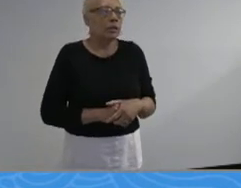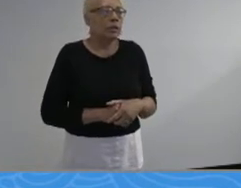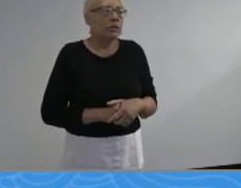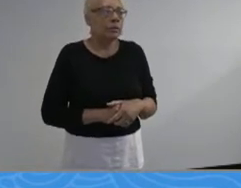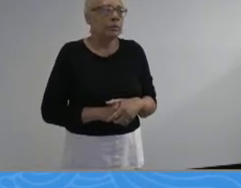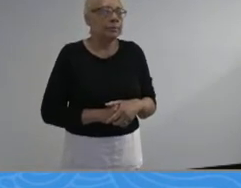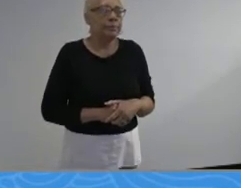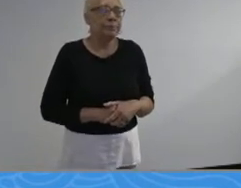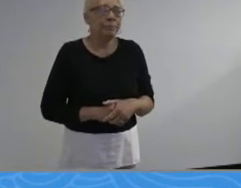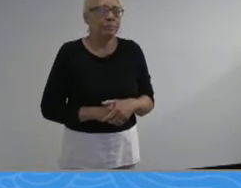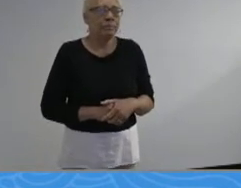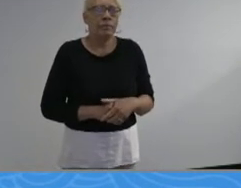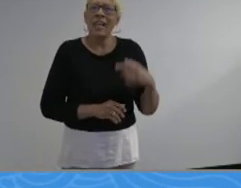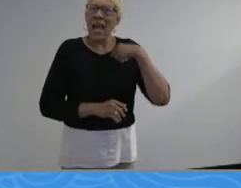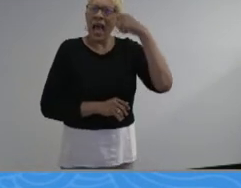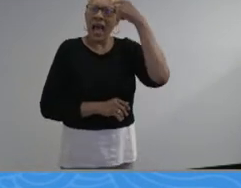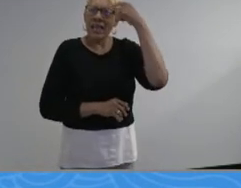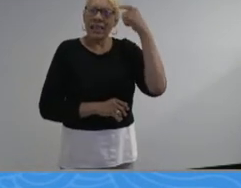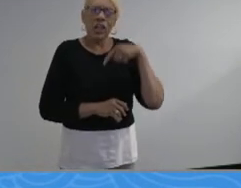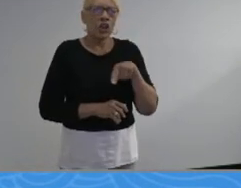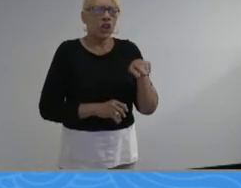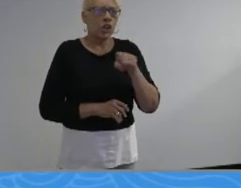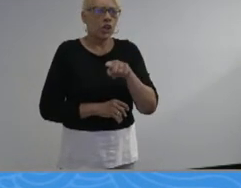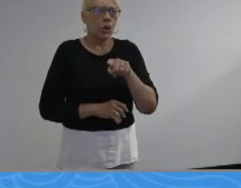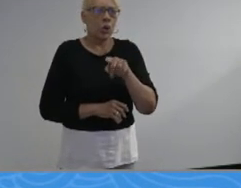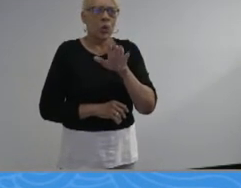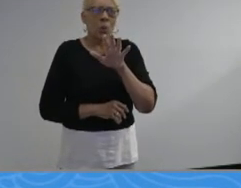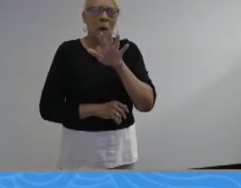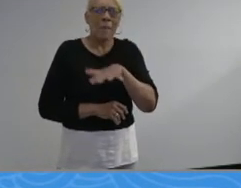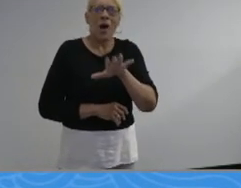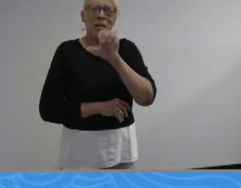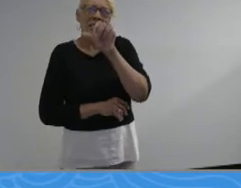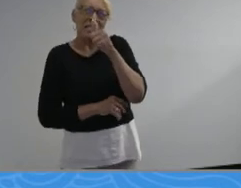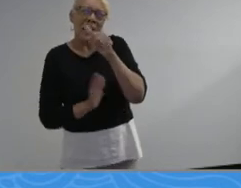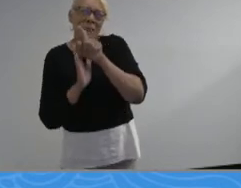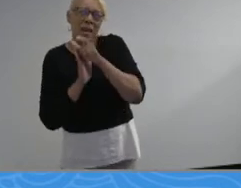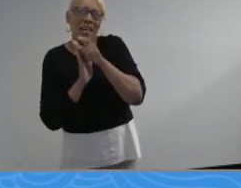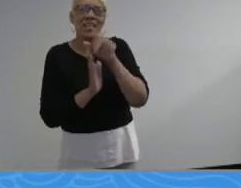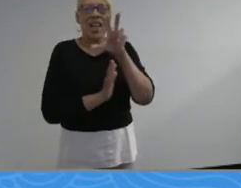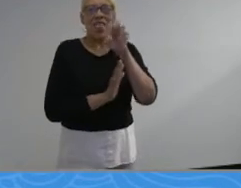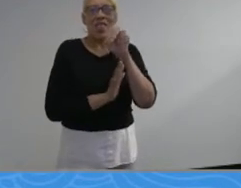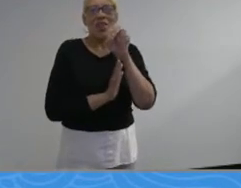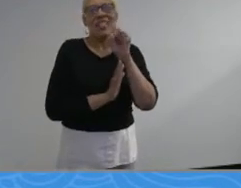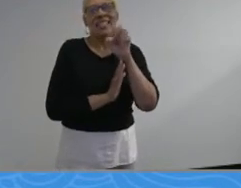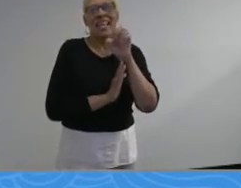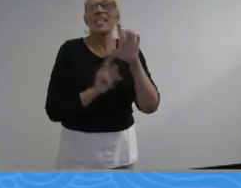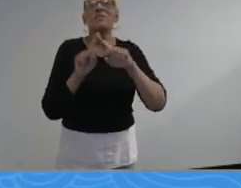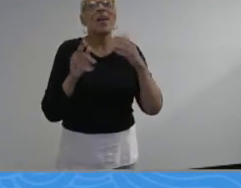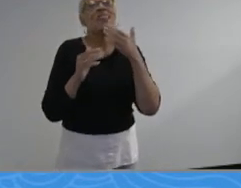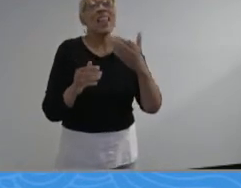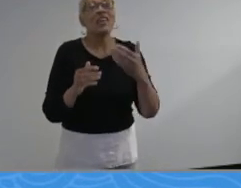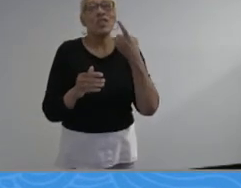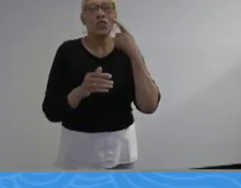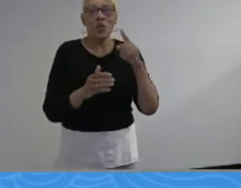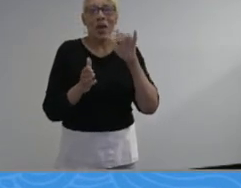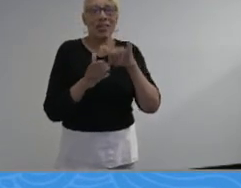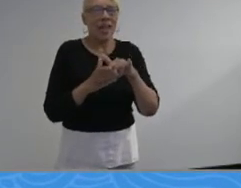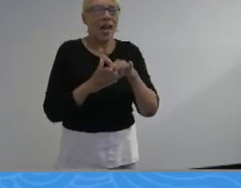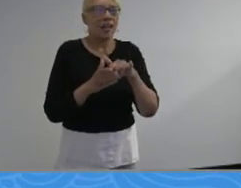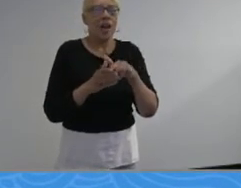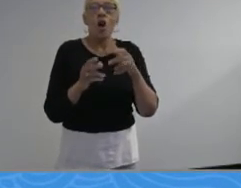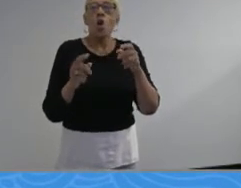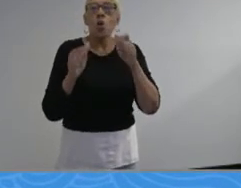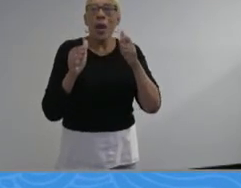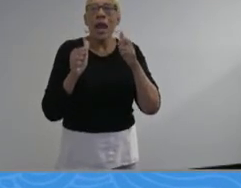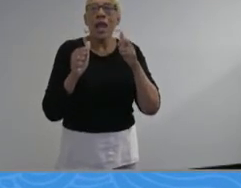And you know what? I think you were like at 10 minutes and 30 seconds. But thank you for giving that